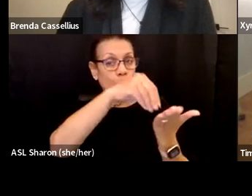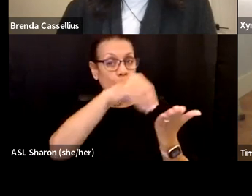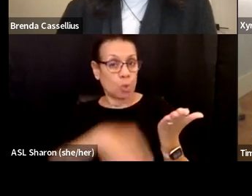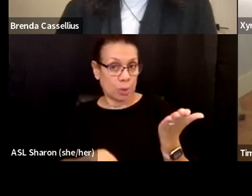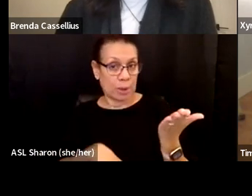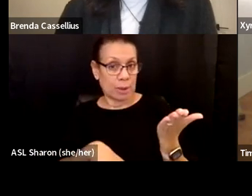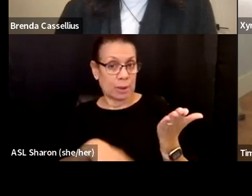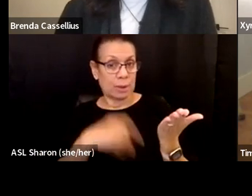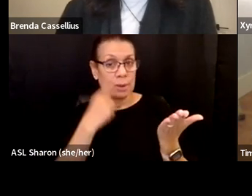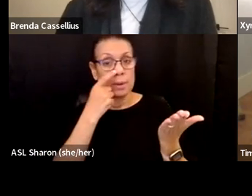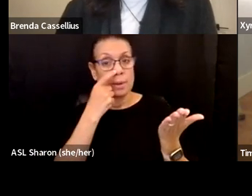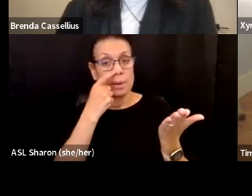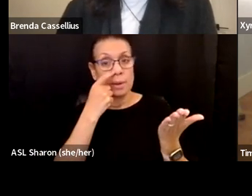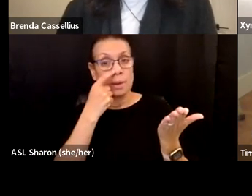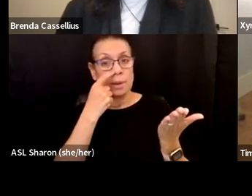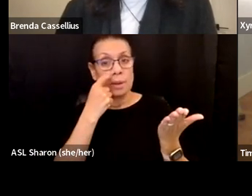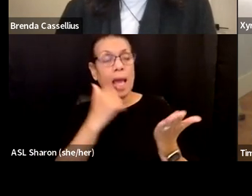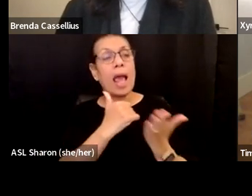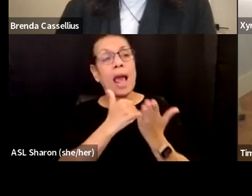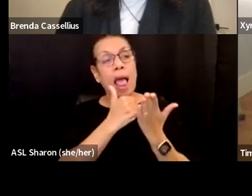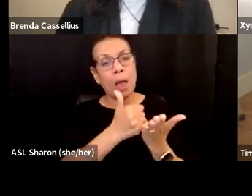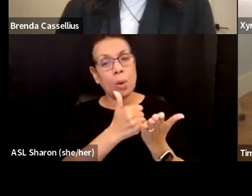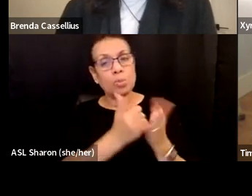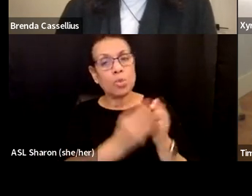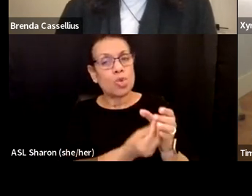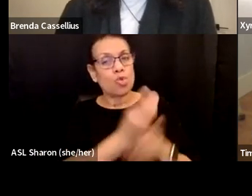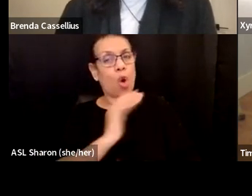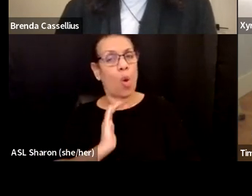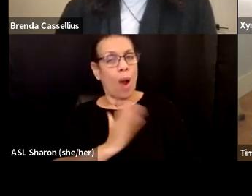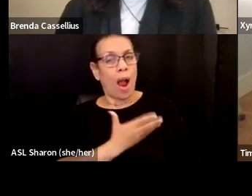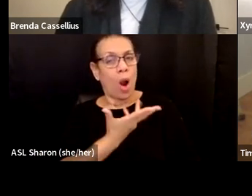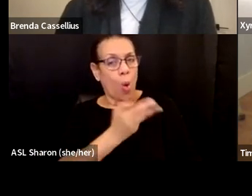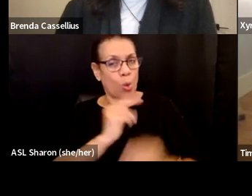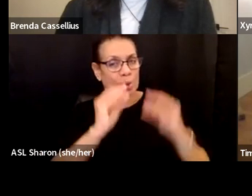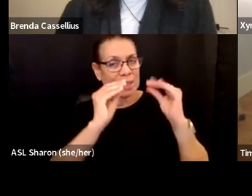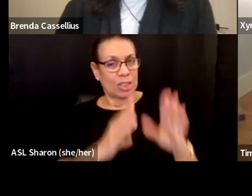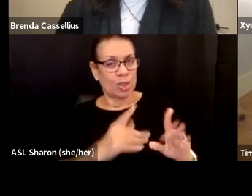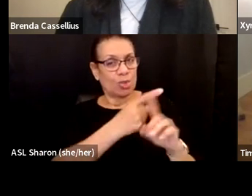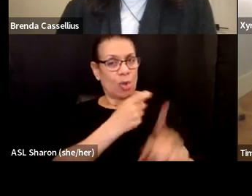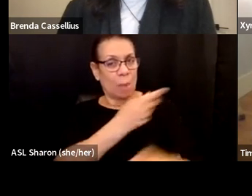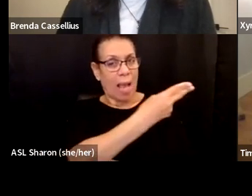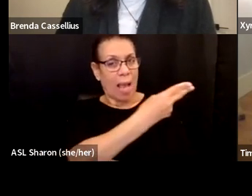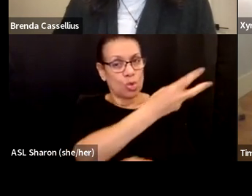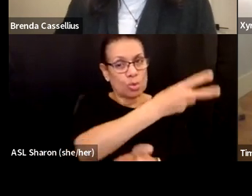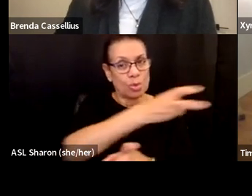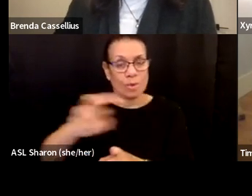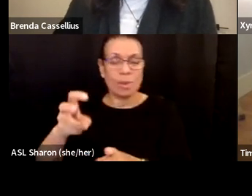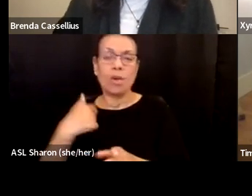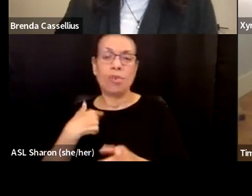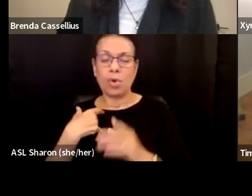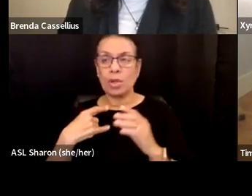and helps to kind of grow our own teachers and that is for staff stipends